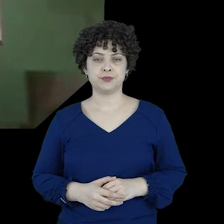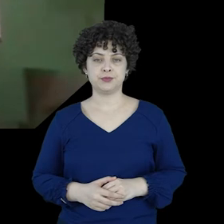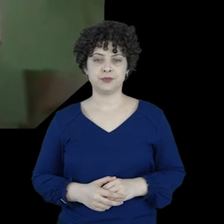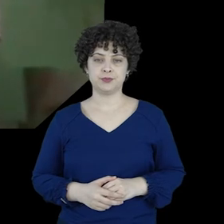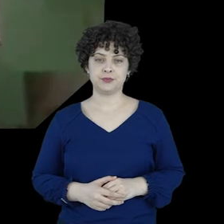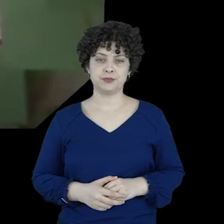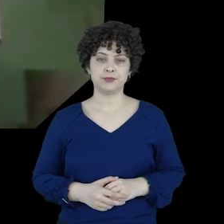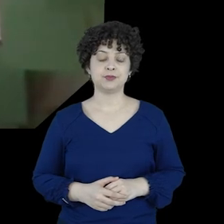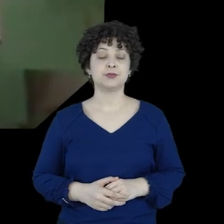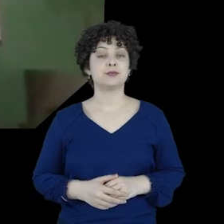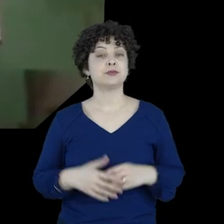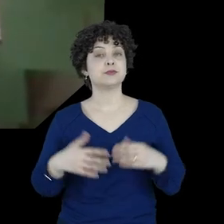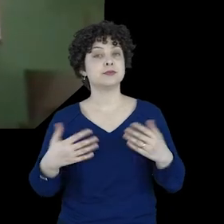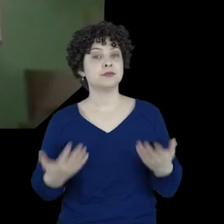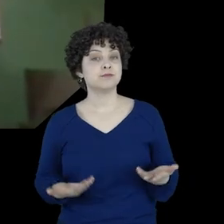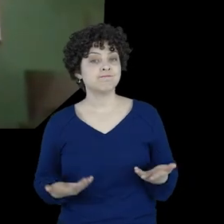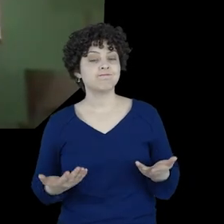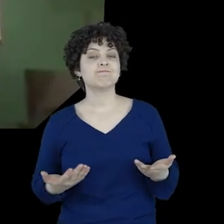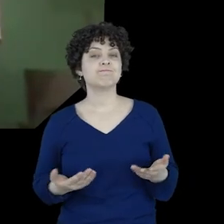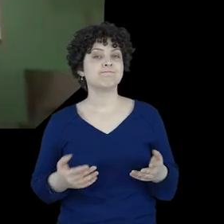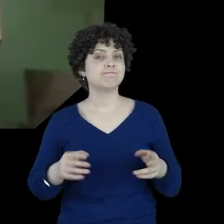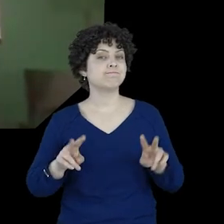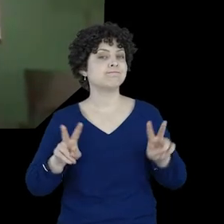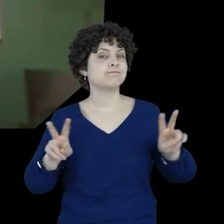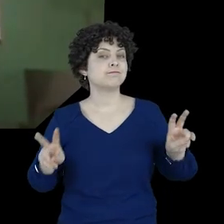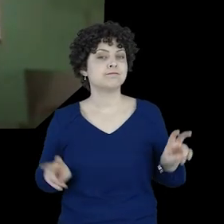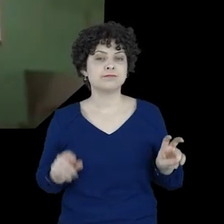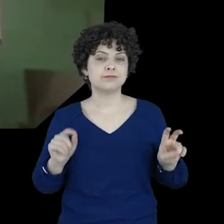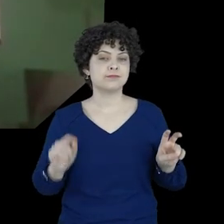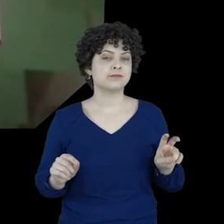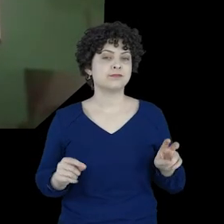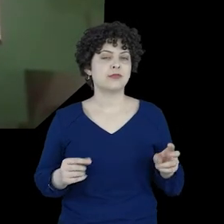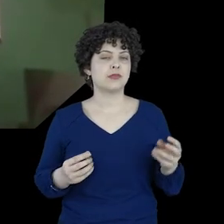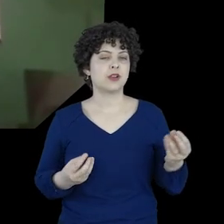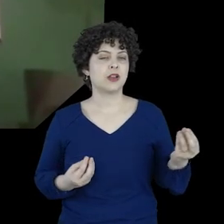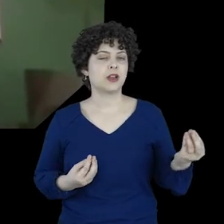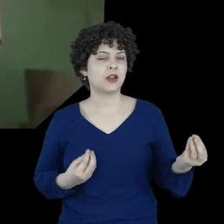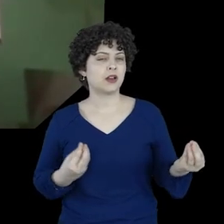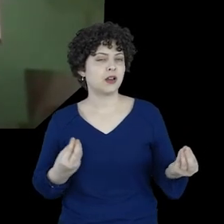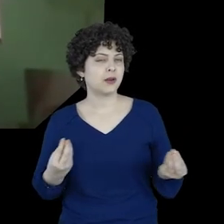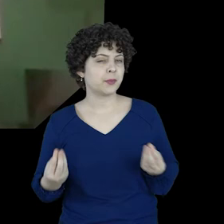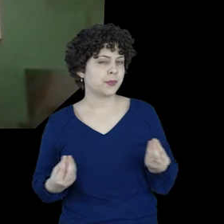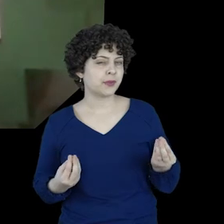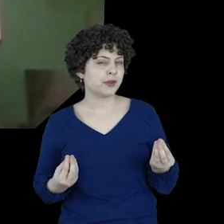government as well. So the question is, how